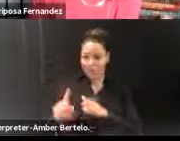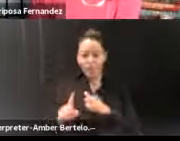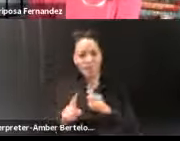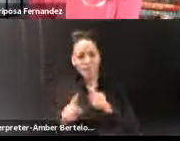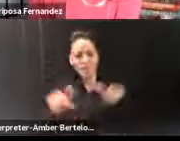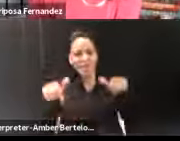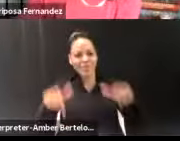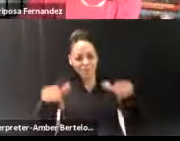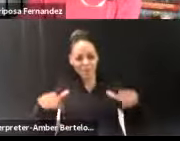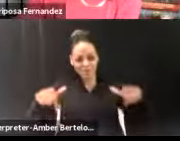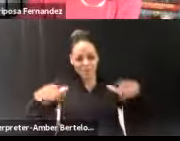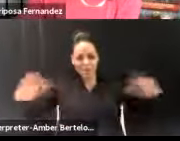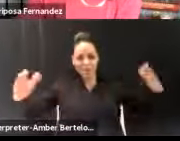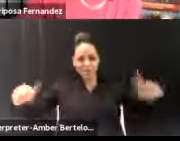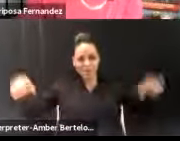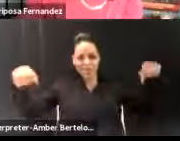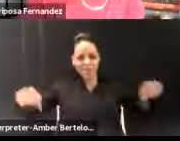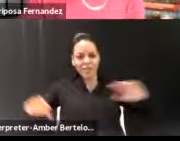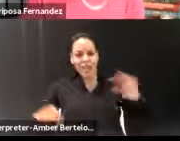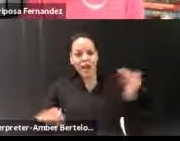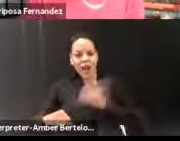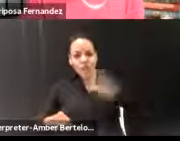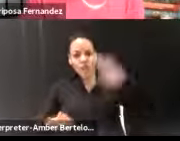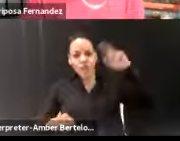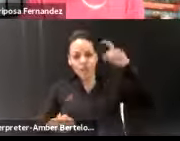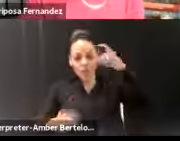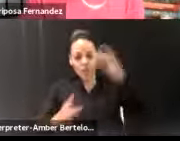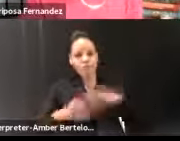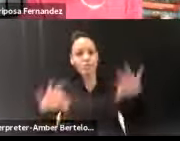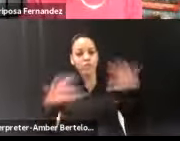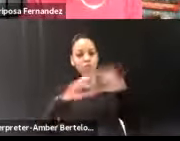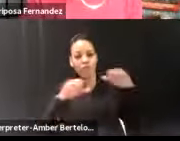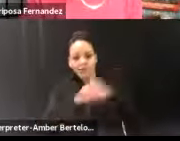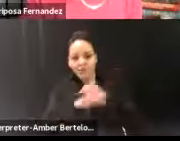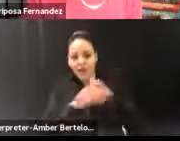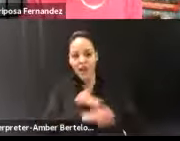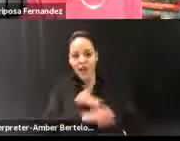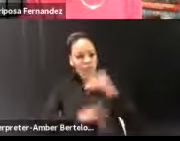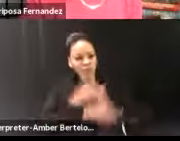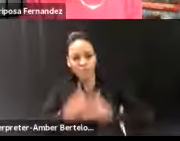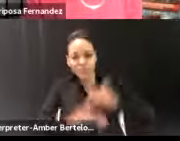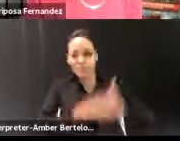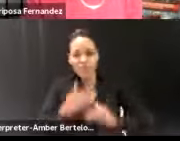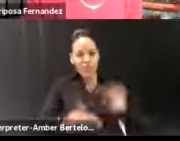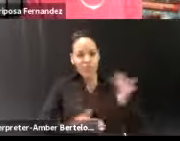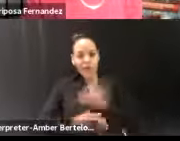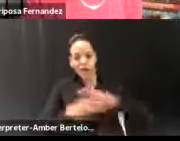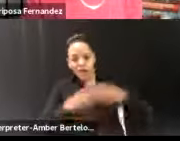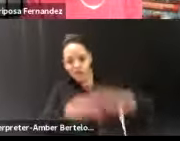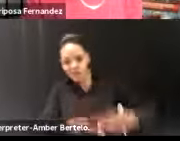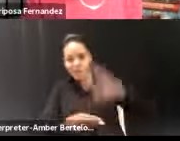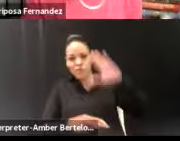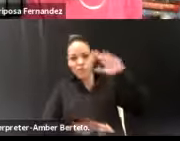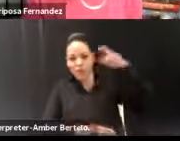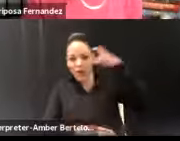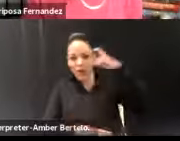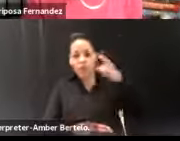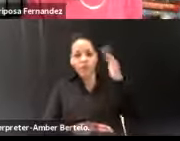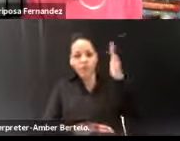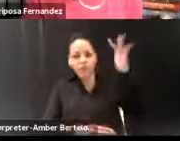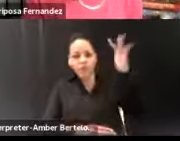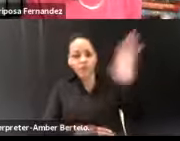our Bronx and our future that we fight back and fight forward for. Our Bronx, a future that is our fight to